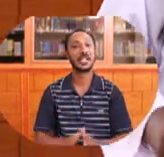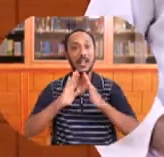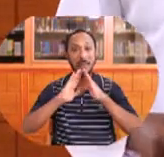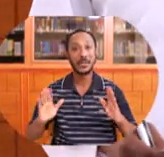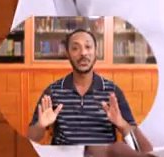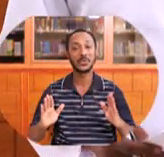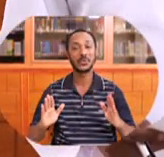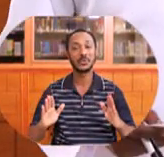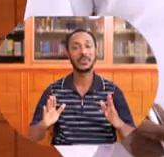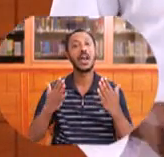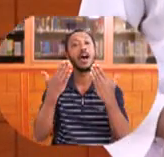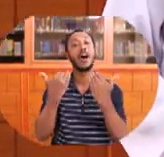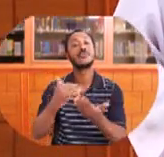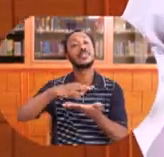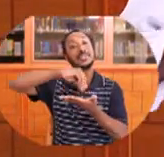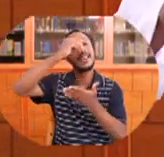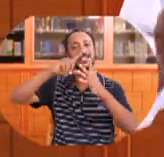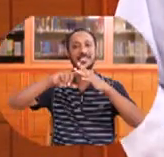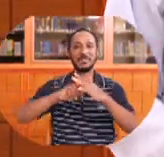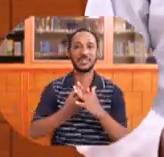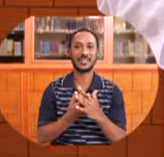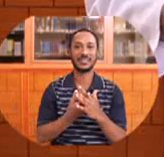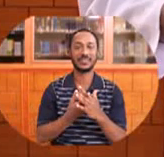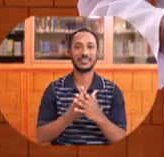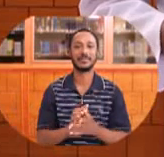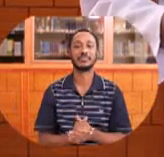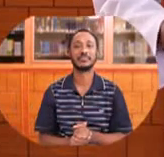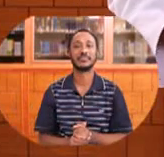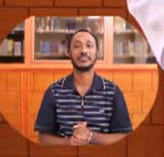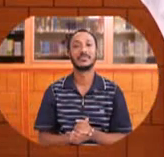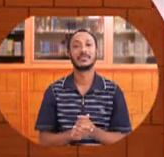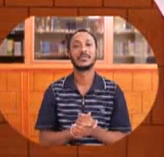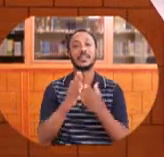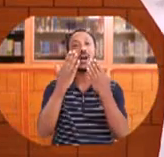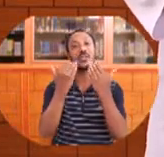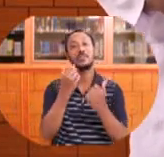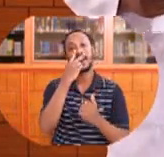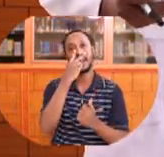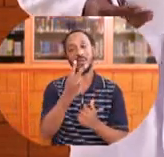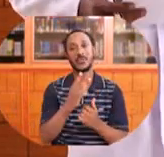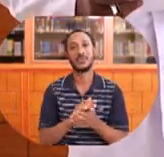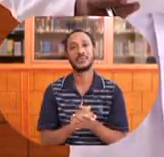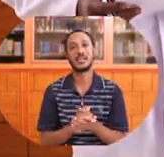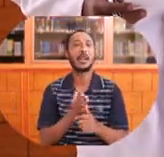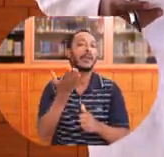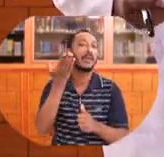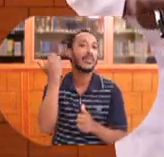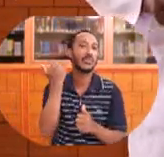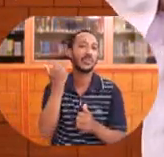To start our lesson, our today's lesson, let's see what we have seen in our